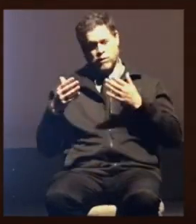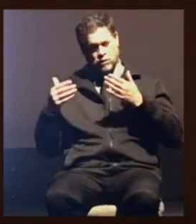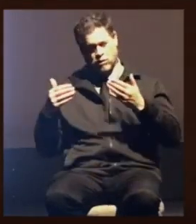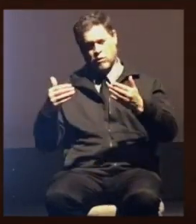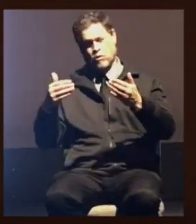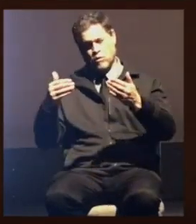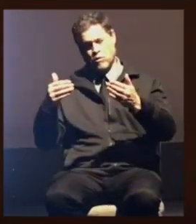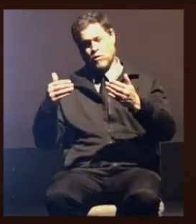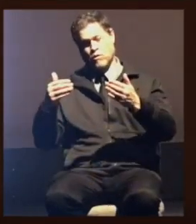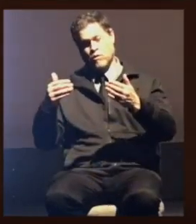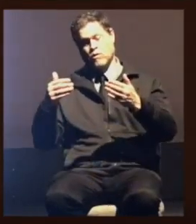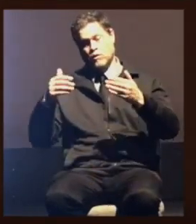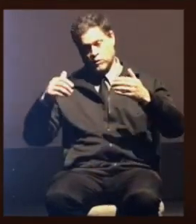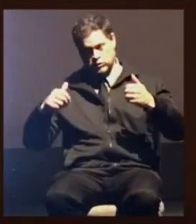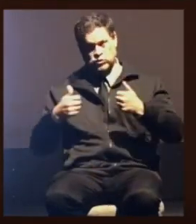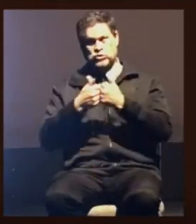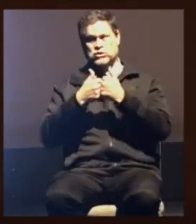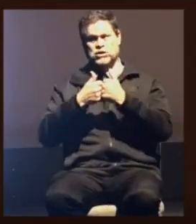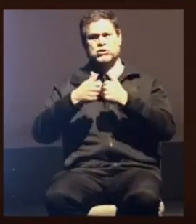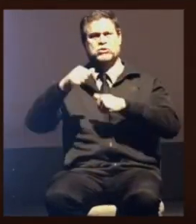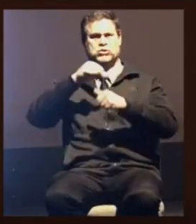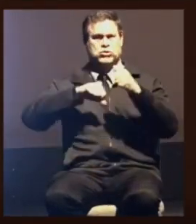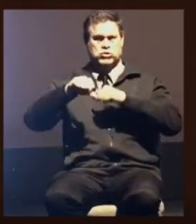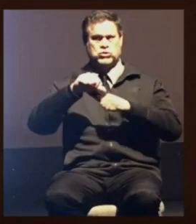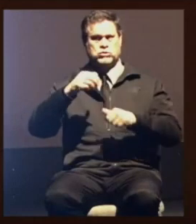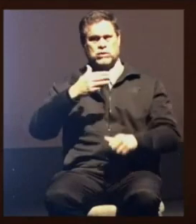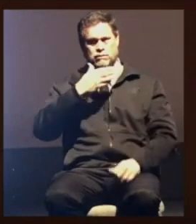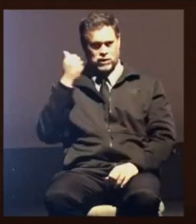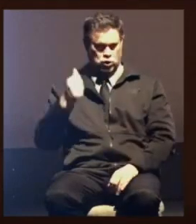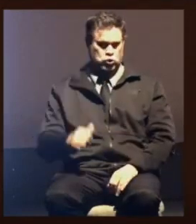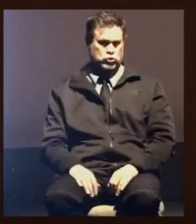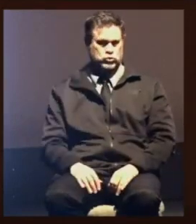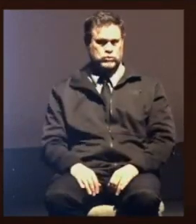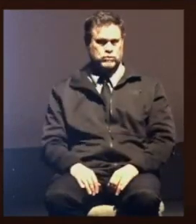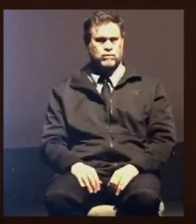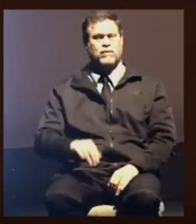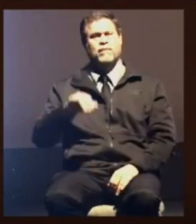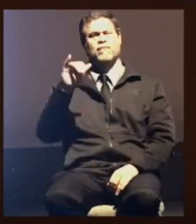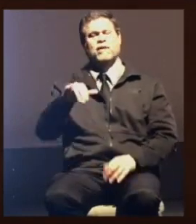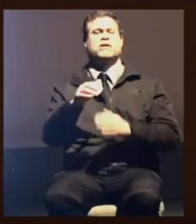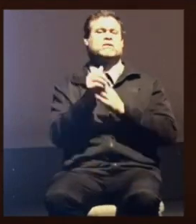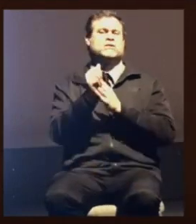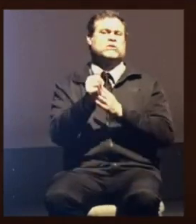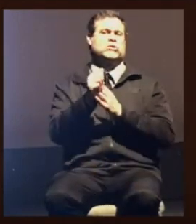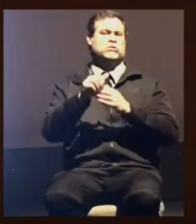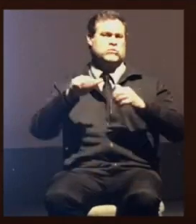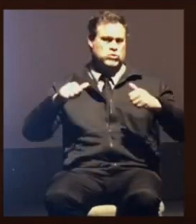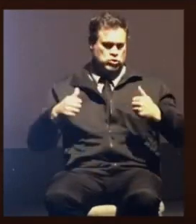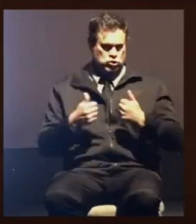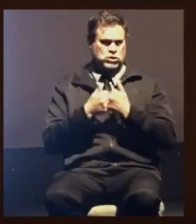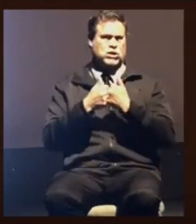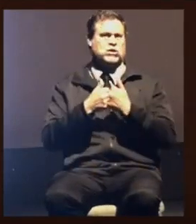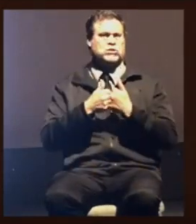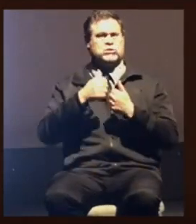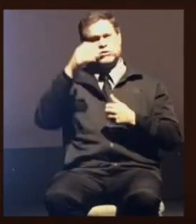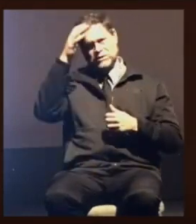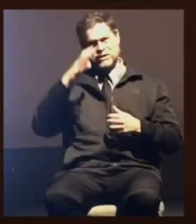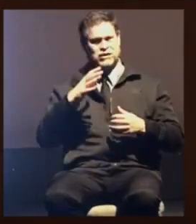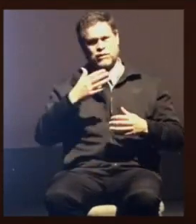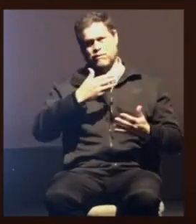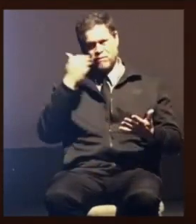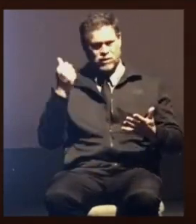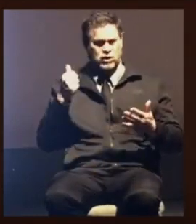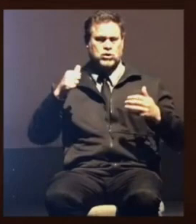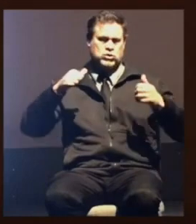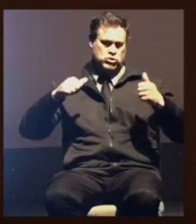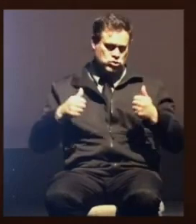lines, challenge each other to be better. And that's leadership. Challenge the guy next to you to be better.